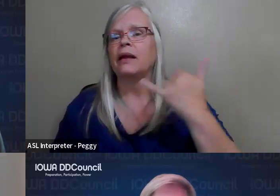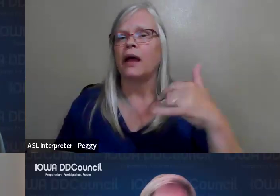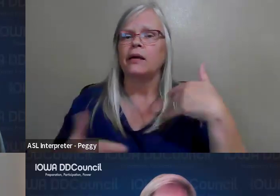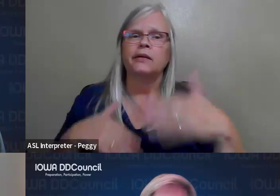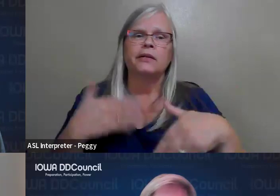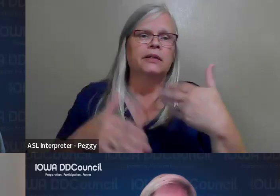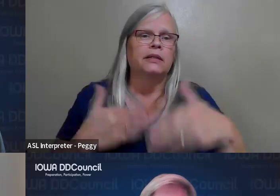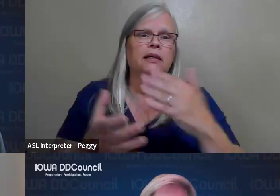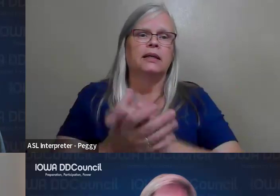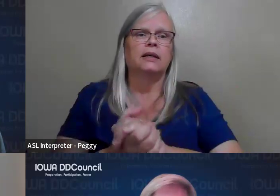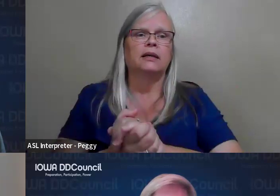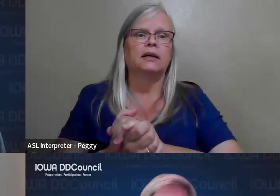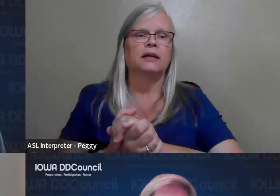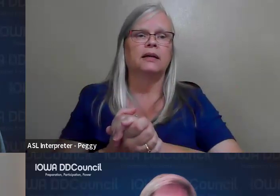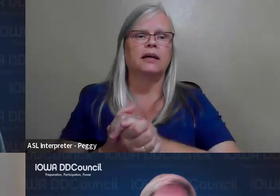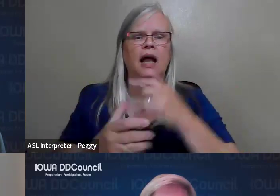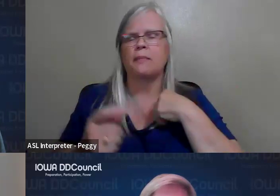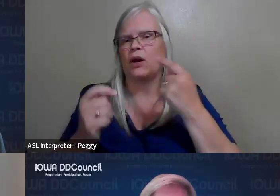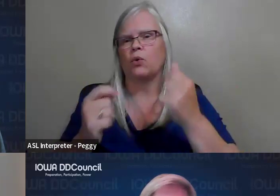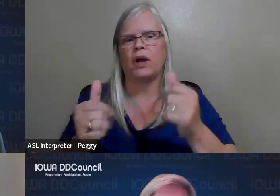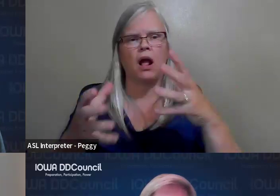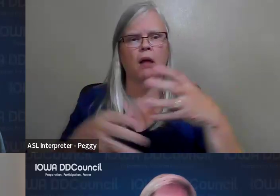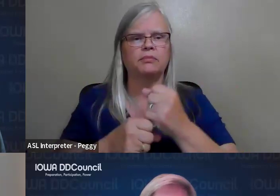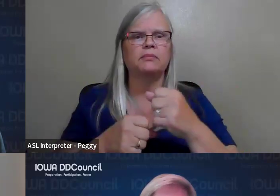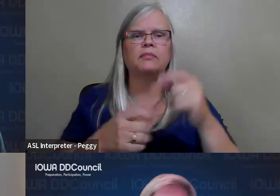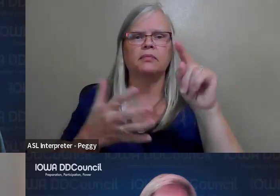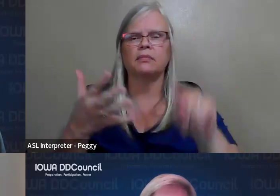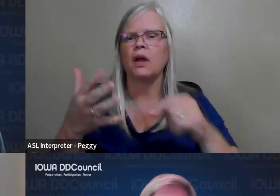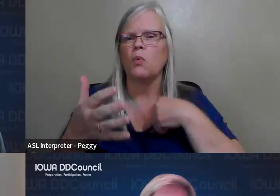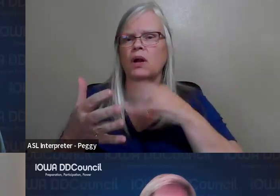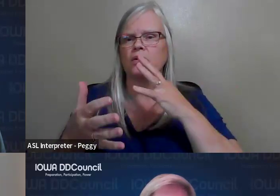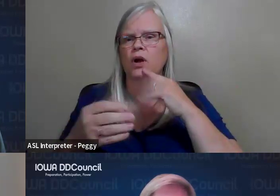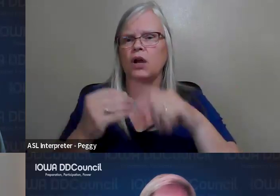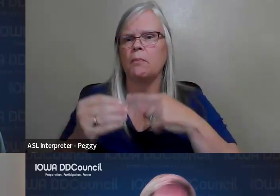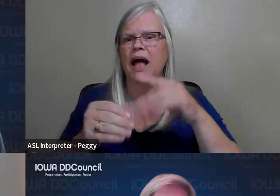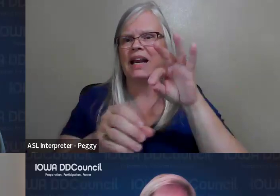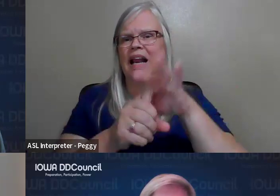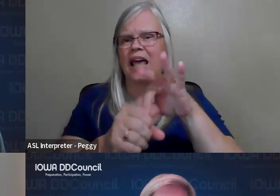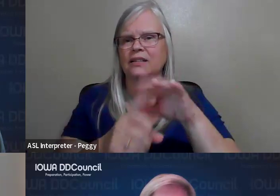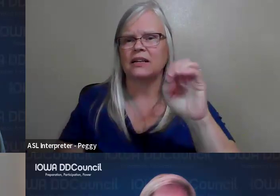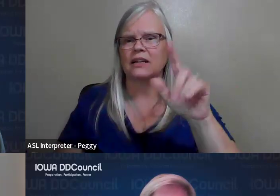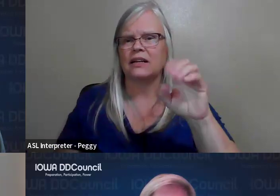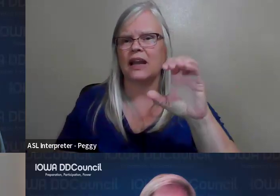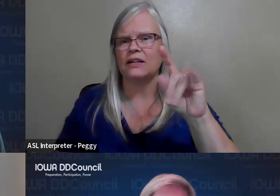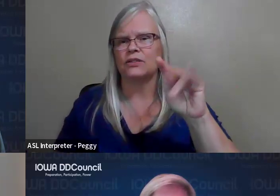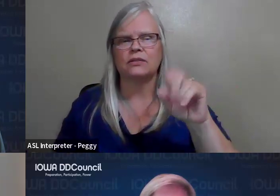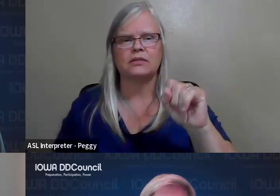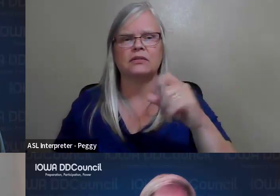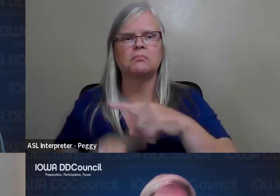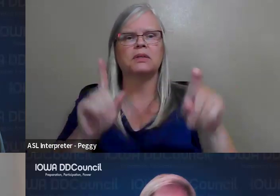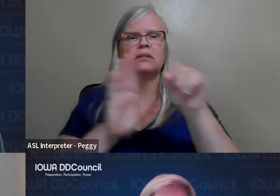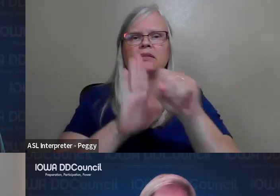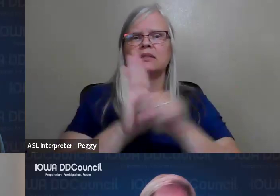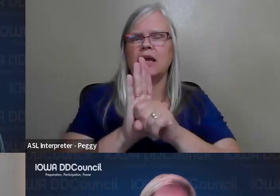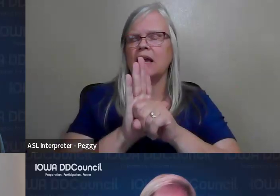along, I'm going to do this really quickly because I want to have time to talk about elections, but a couple of state updates that